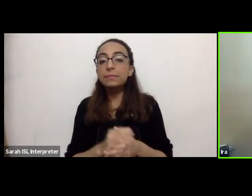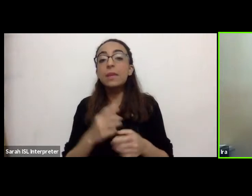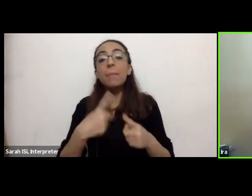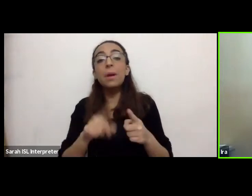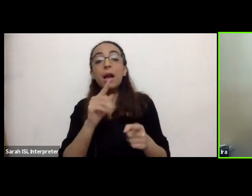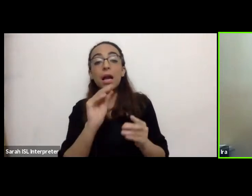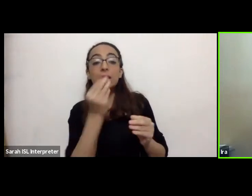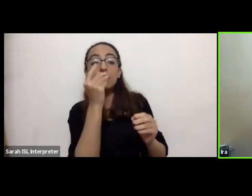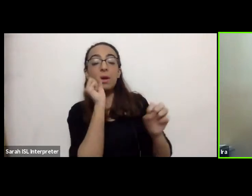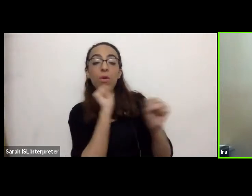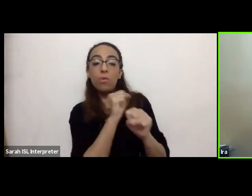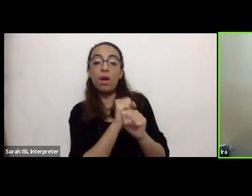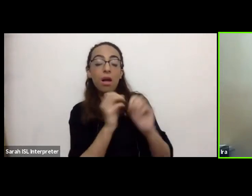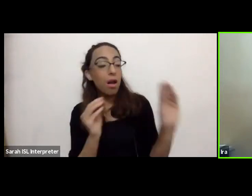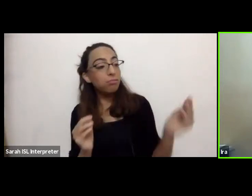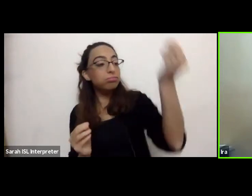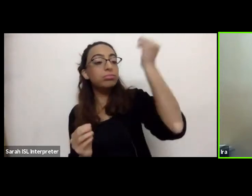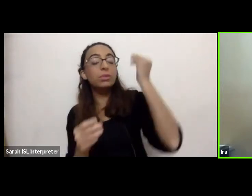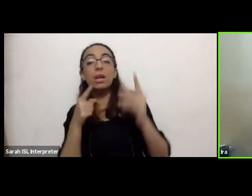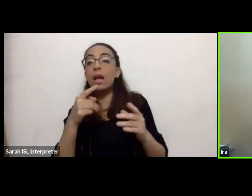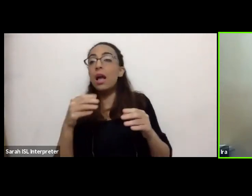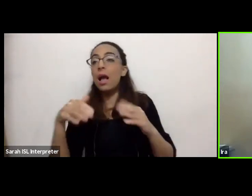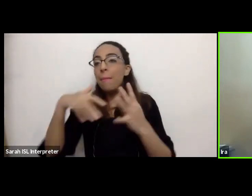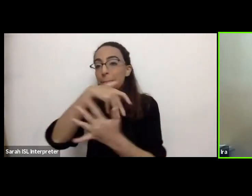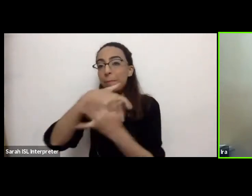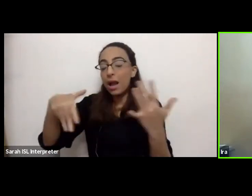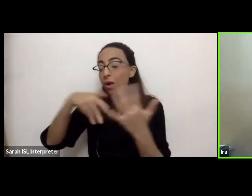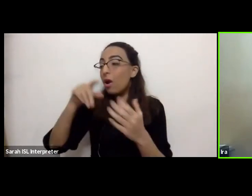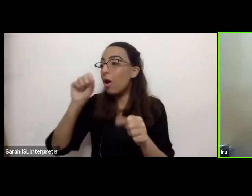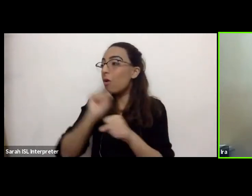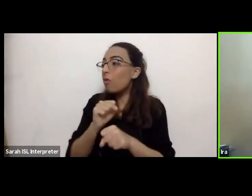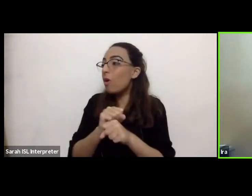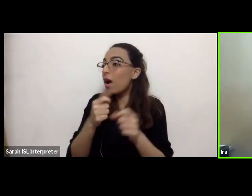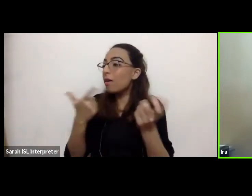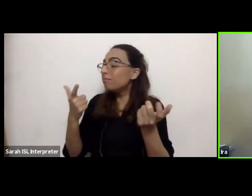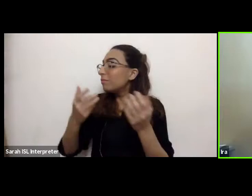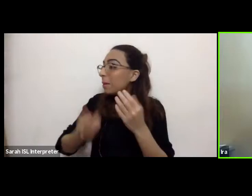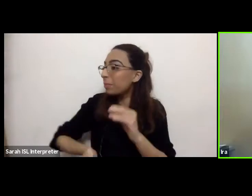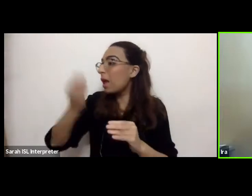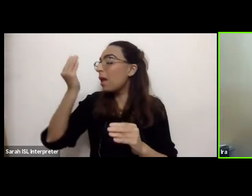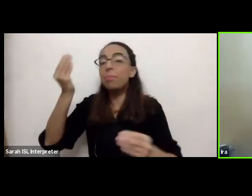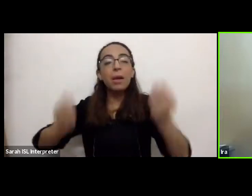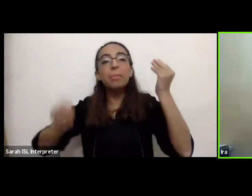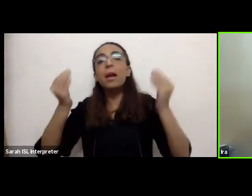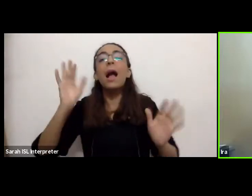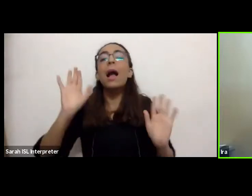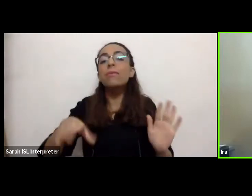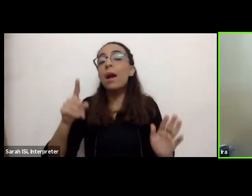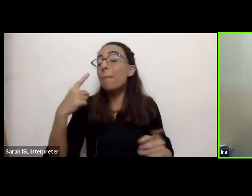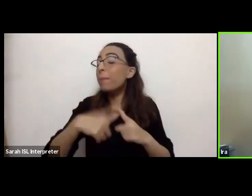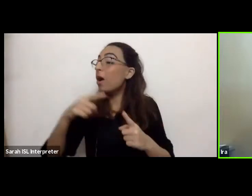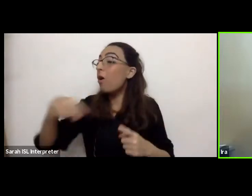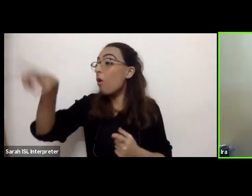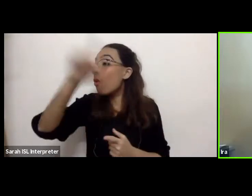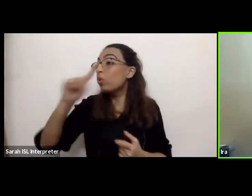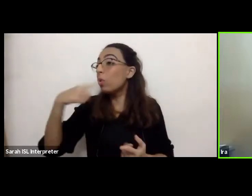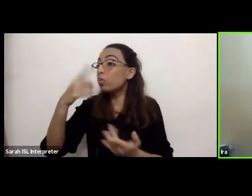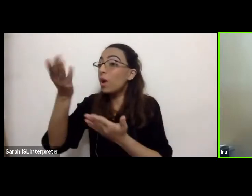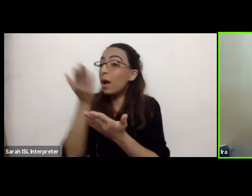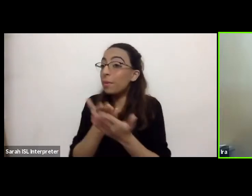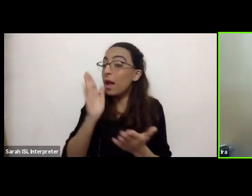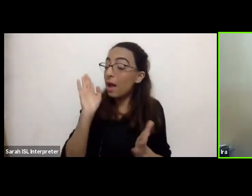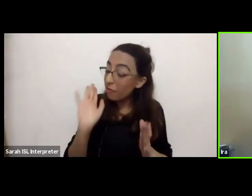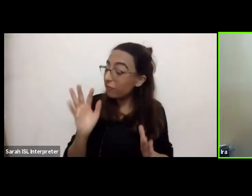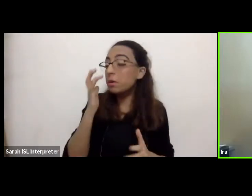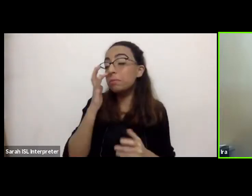and the way they have come up, we thought was a little, just a little bit better. But everybody who had applied, everybody who was